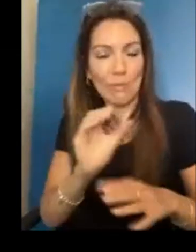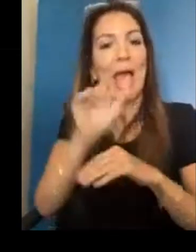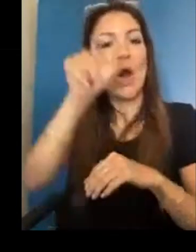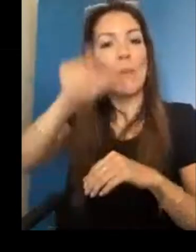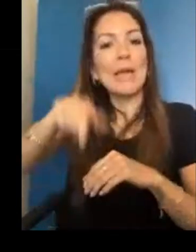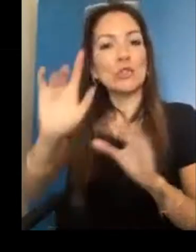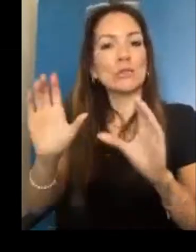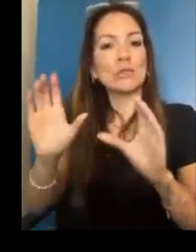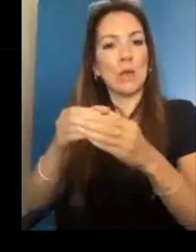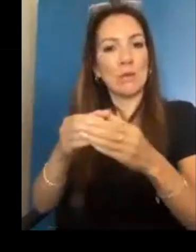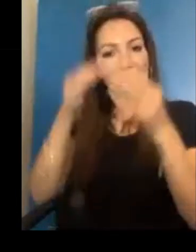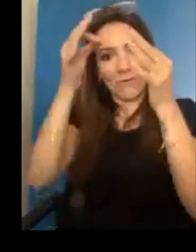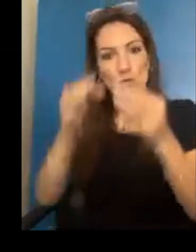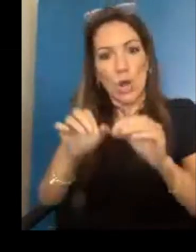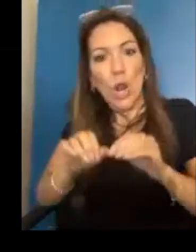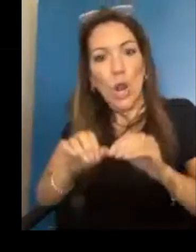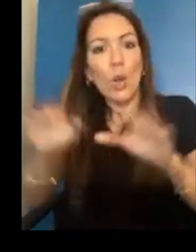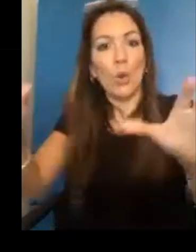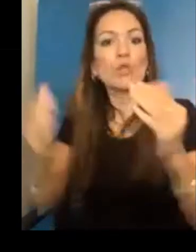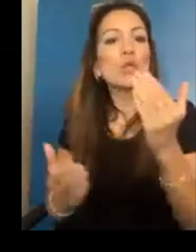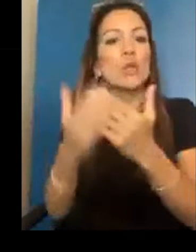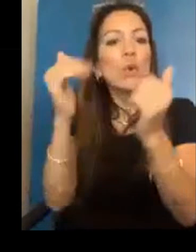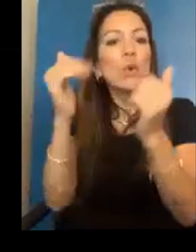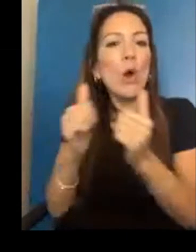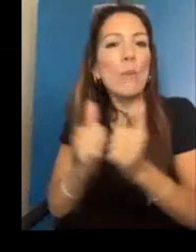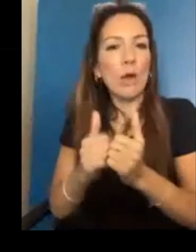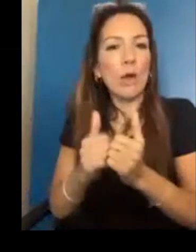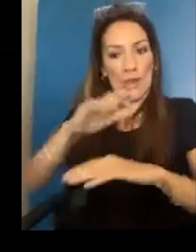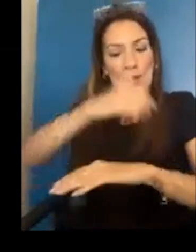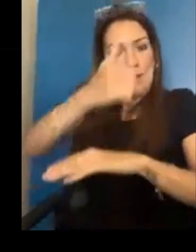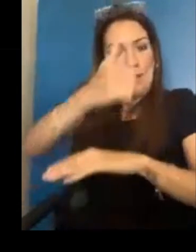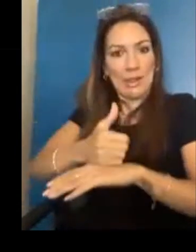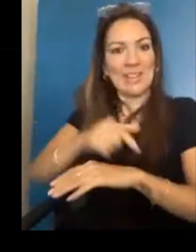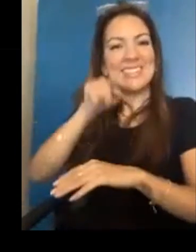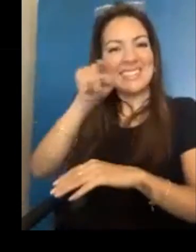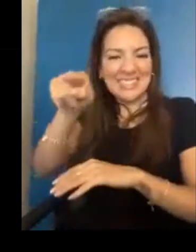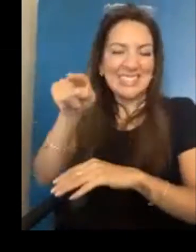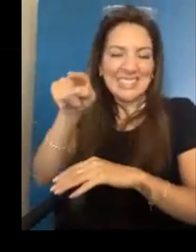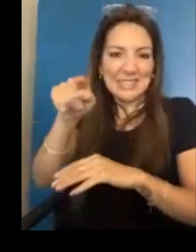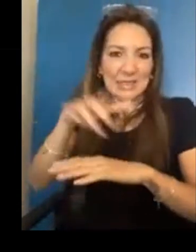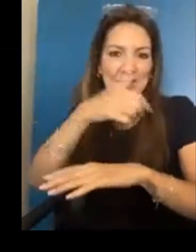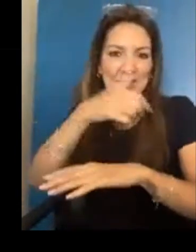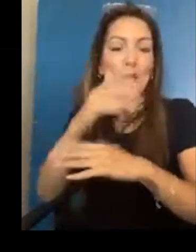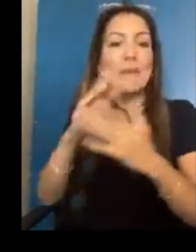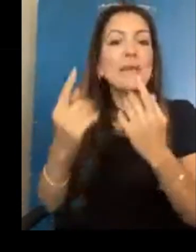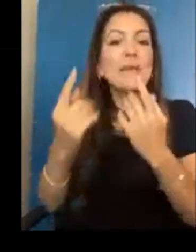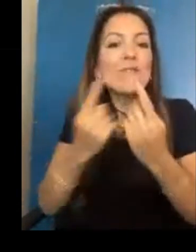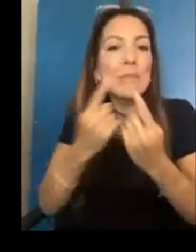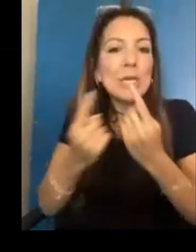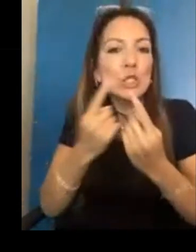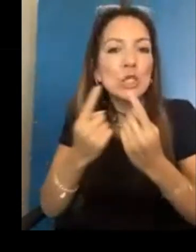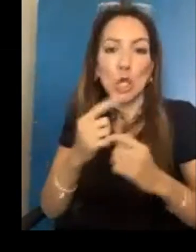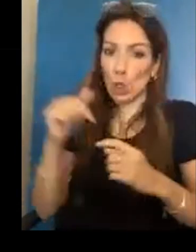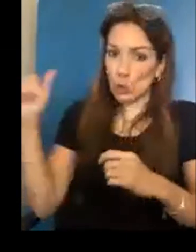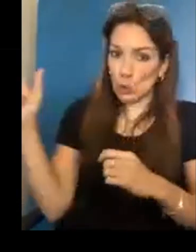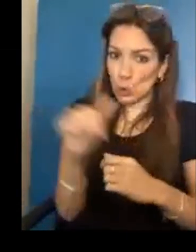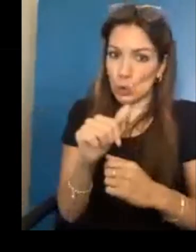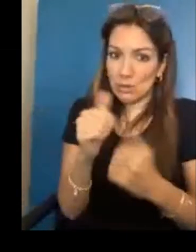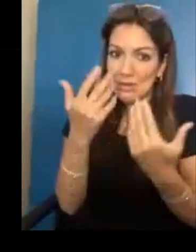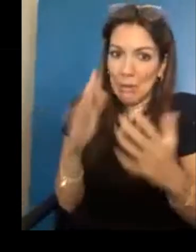will formally launch and all the new appointments will take place in the new department. So information should have been sent